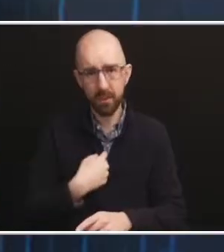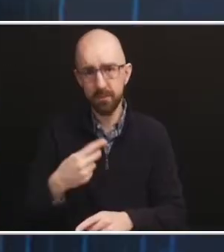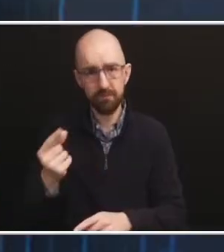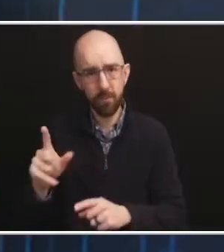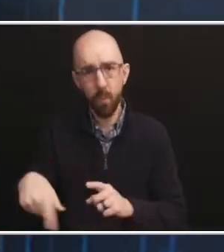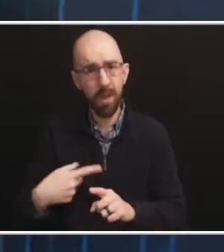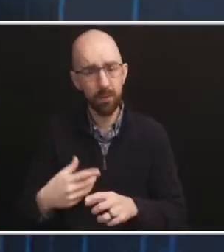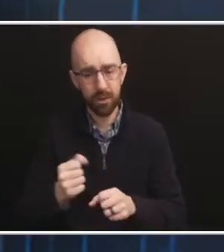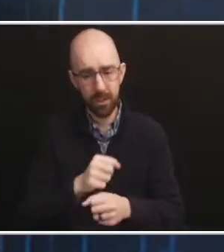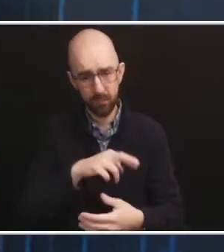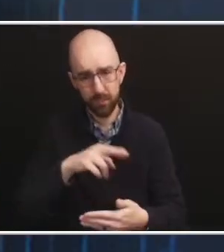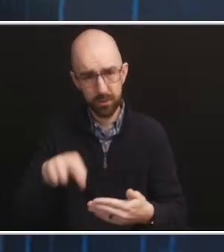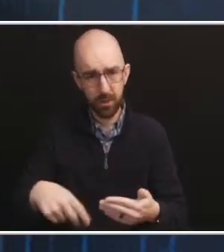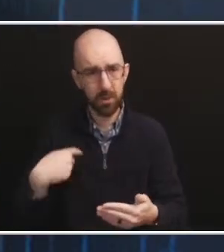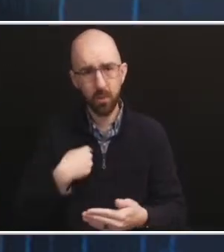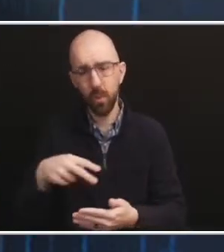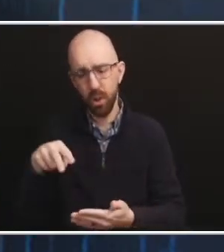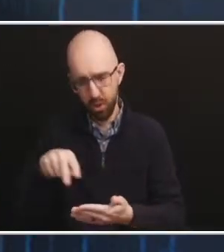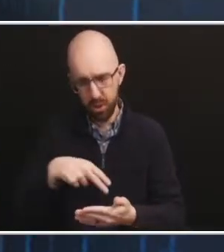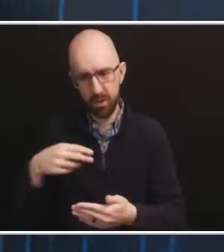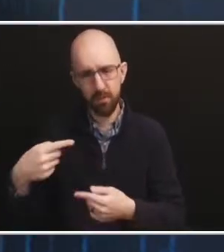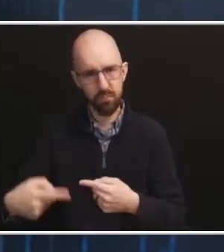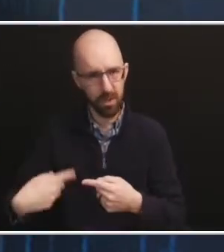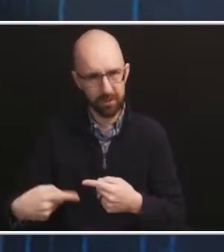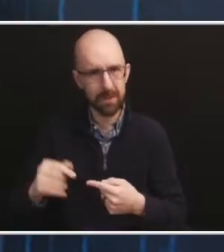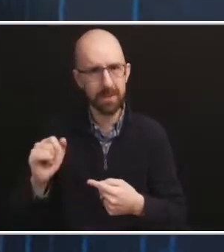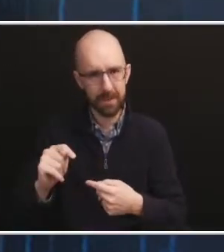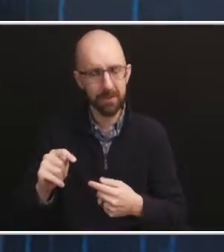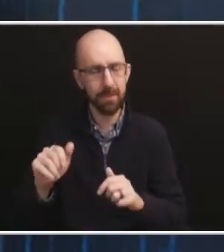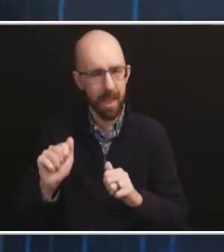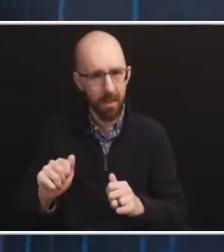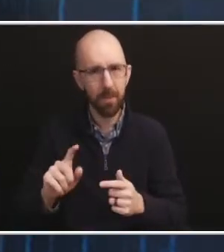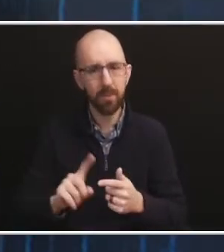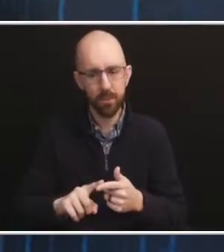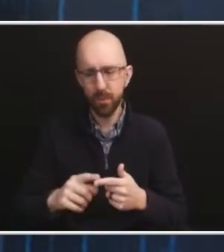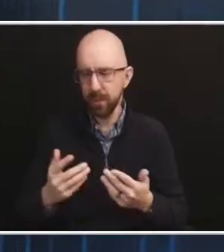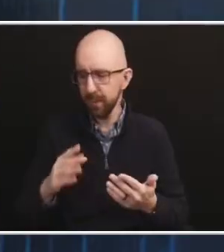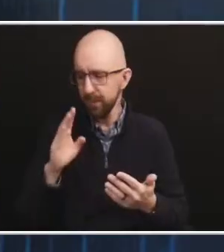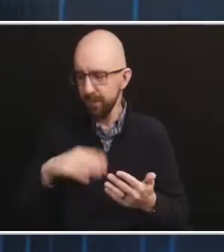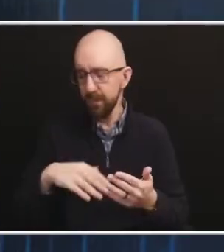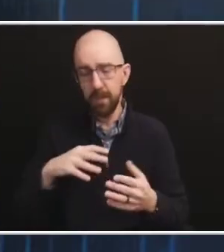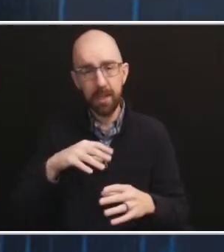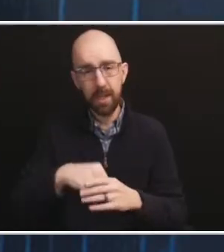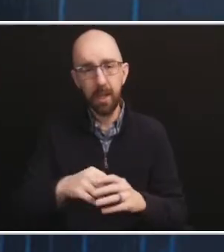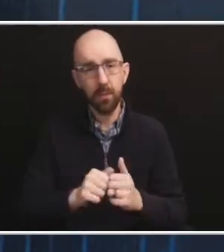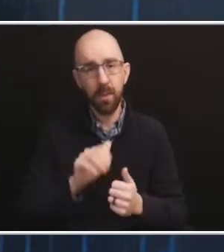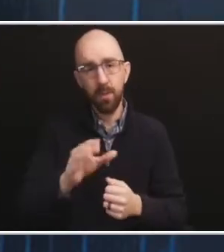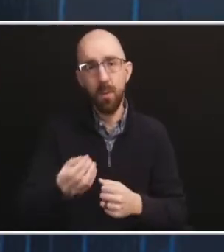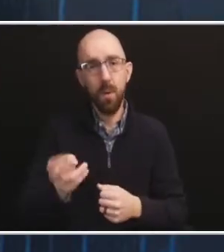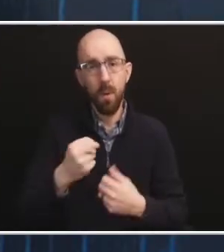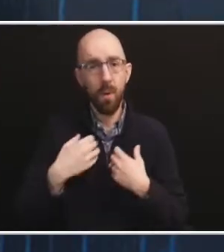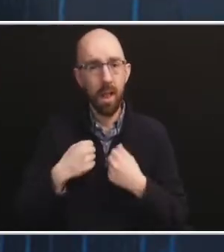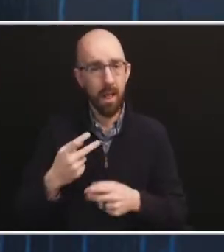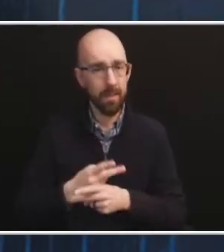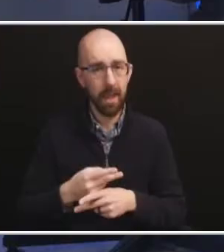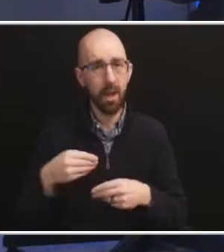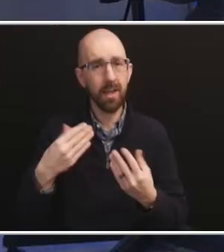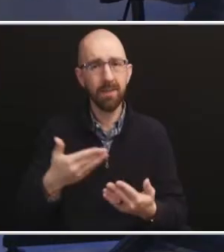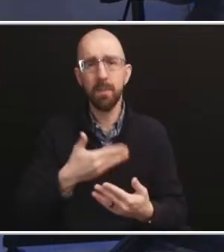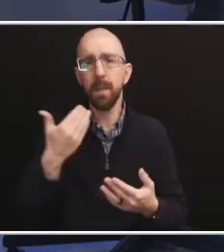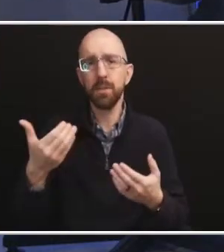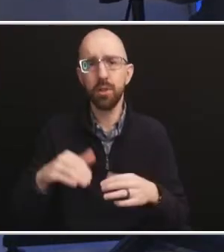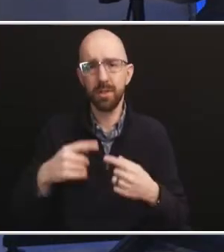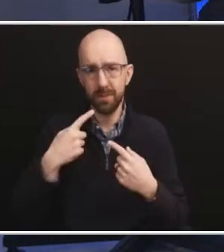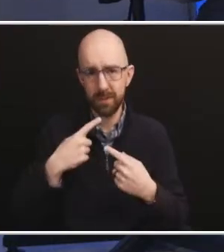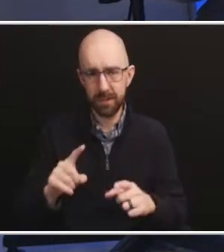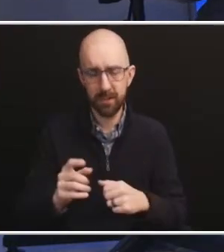at it, processing it, and being able to be engaged in your own healthcare is going to help you have the best chance of success. Does liver health